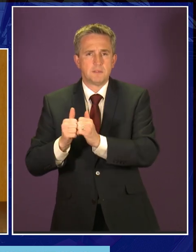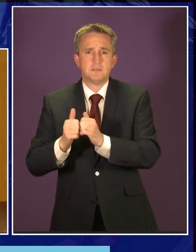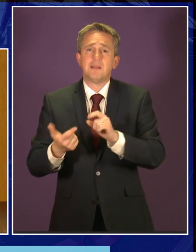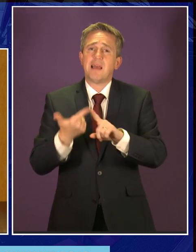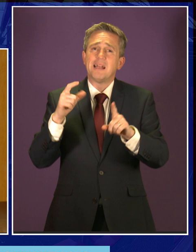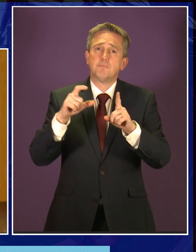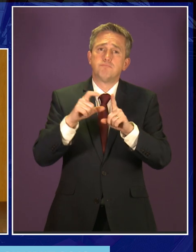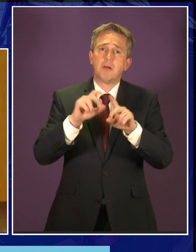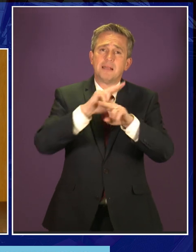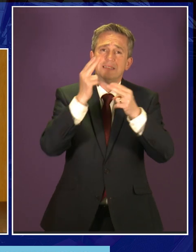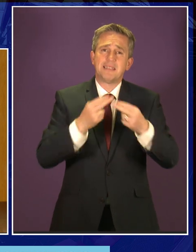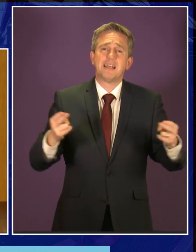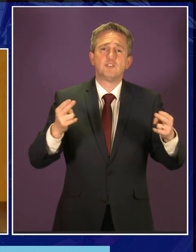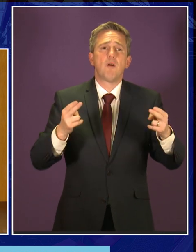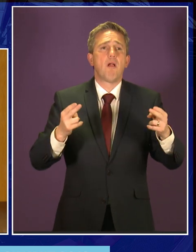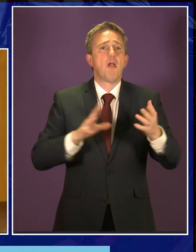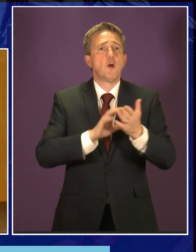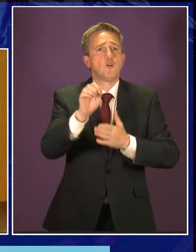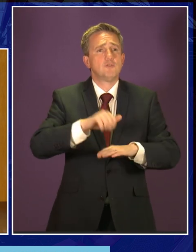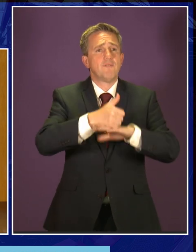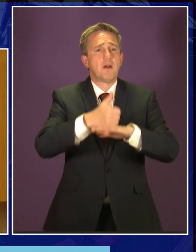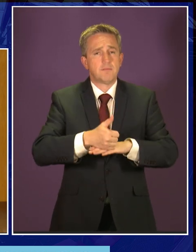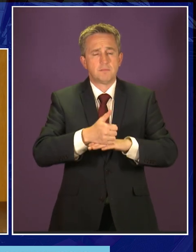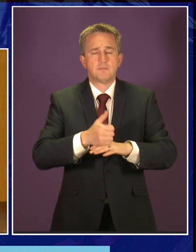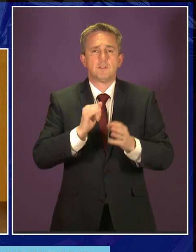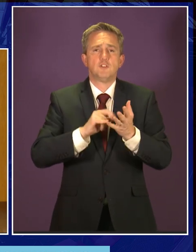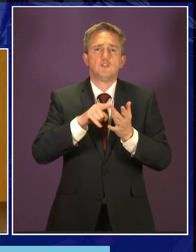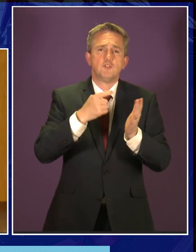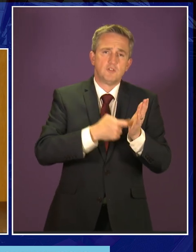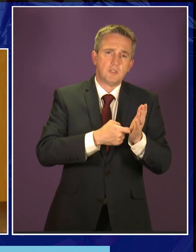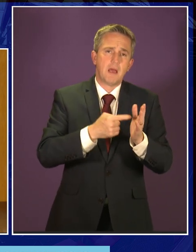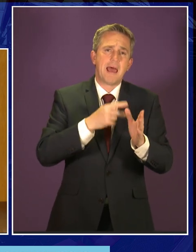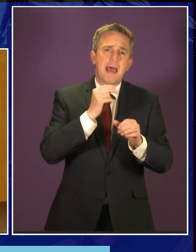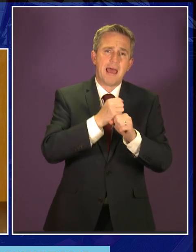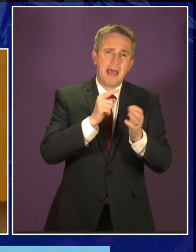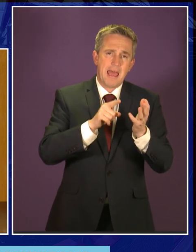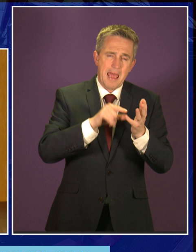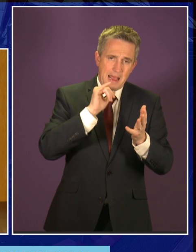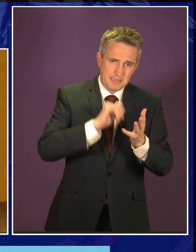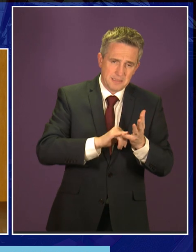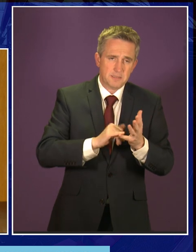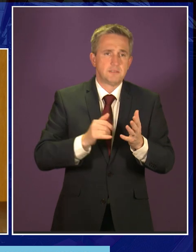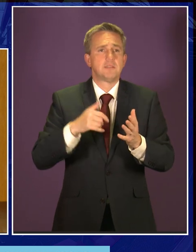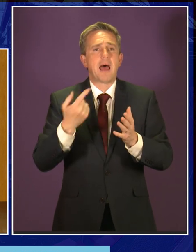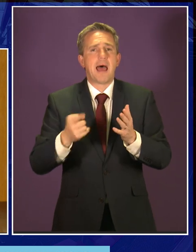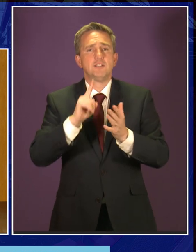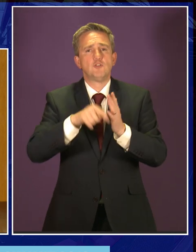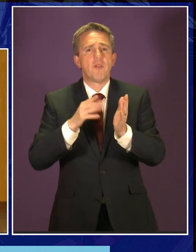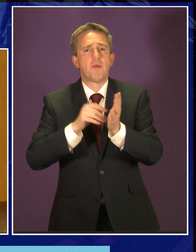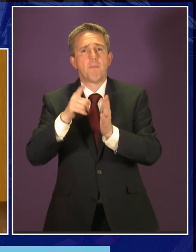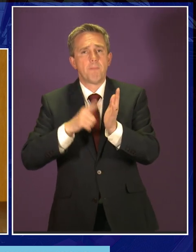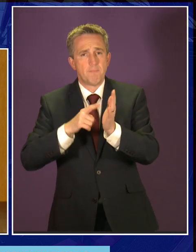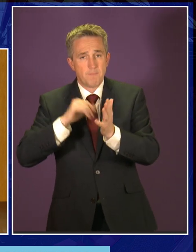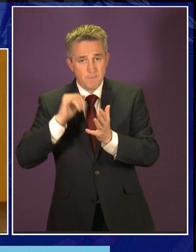the Edinburgh International Culture Summit Foundation, most especially Sir Angus Grossart and Sir Jonathan Mills, and the summit team. I would like to thank the